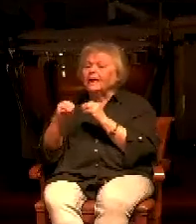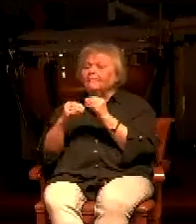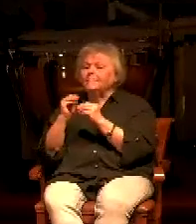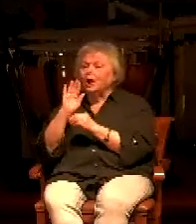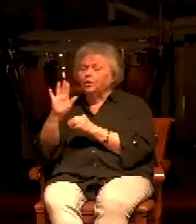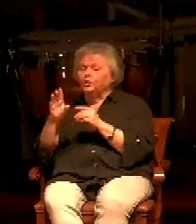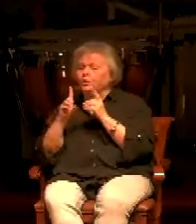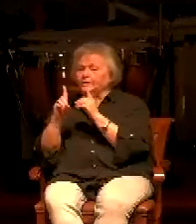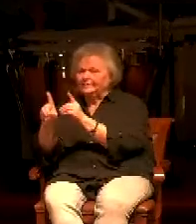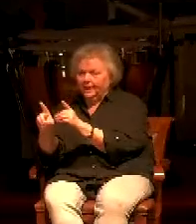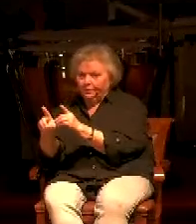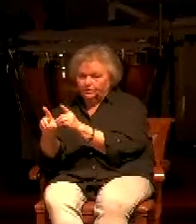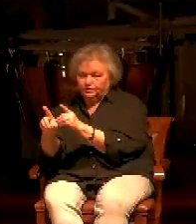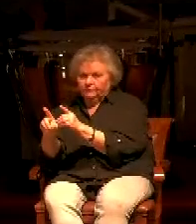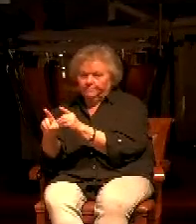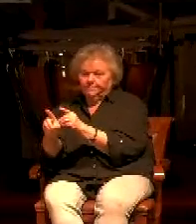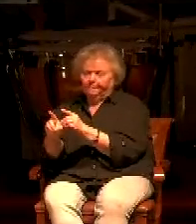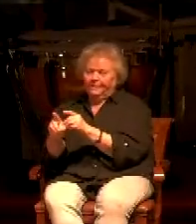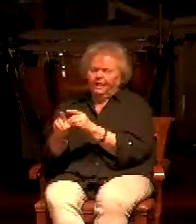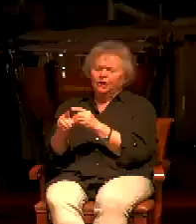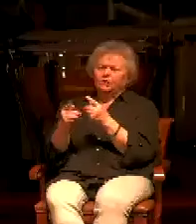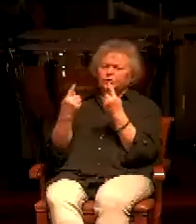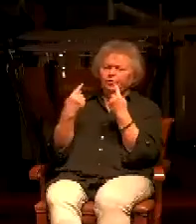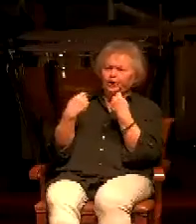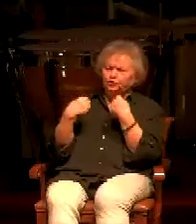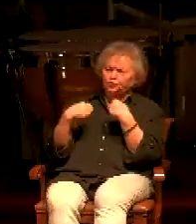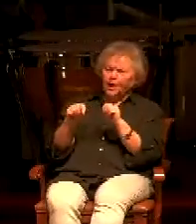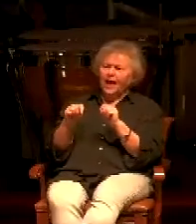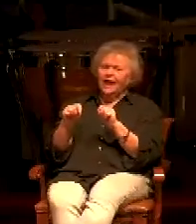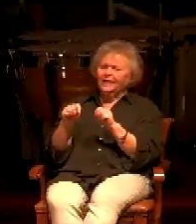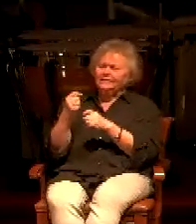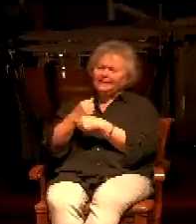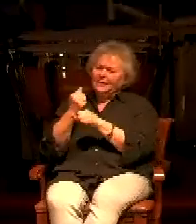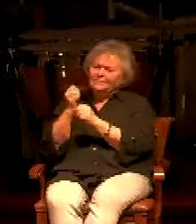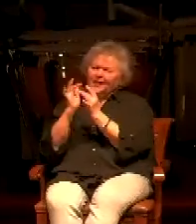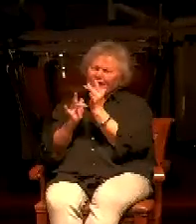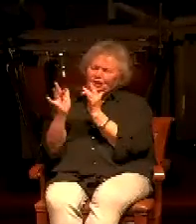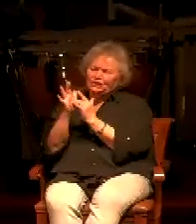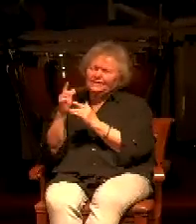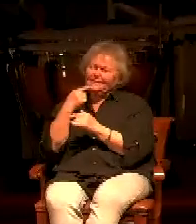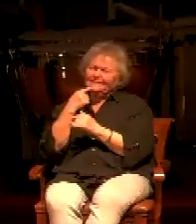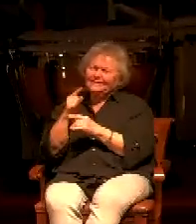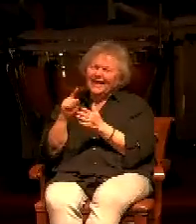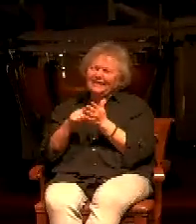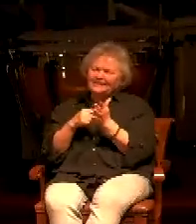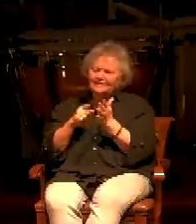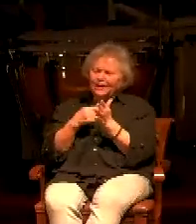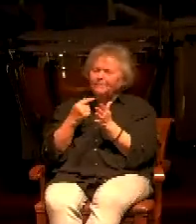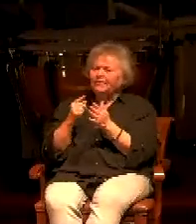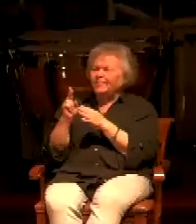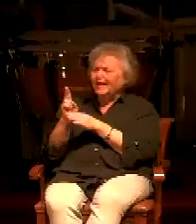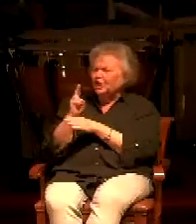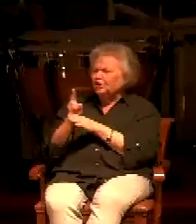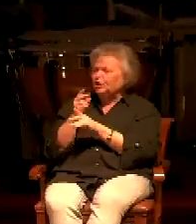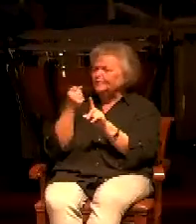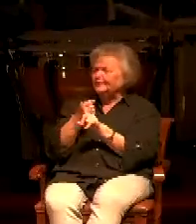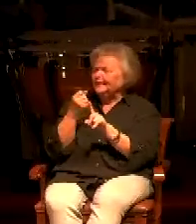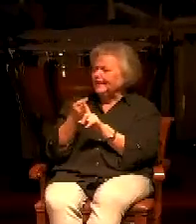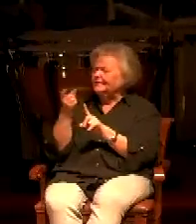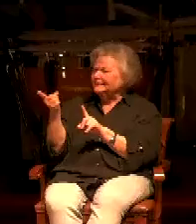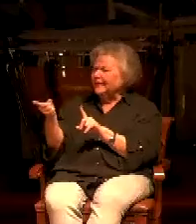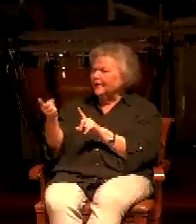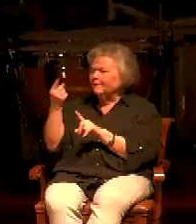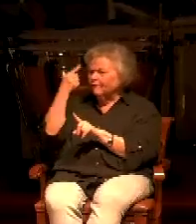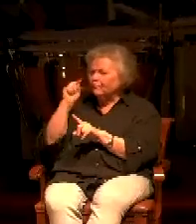up incriminating messages or incriminating thoughts or have Jesus say something that he can now send to Caiaphas for the real trial